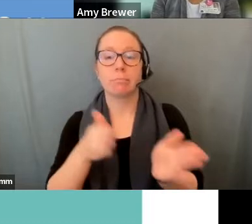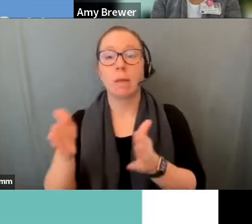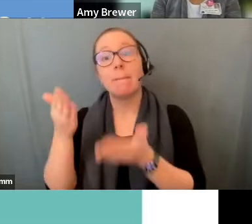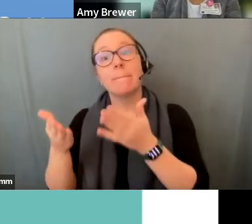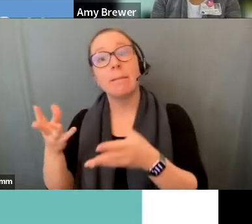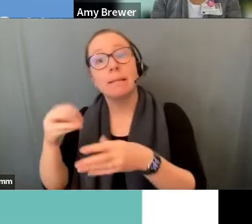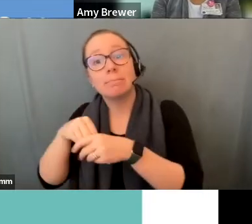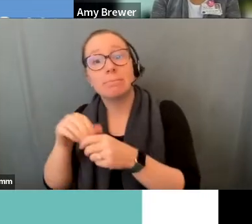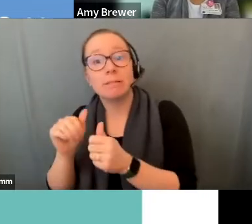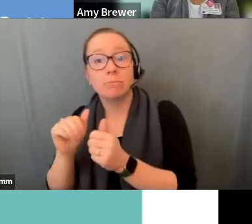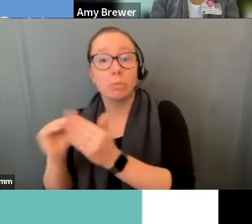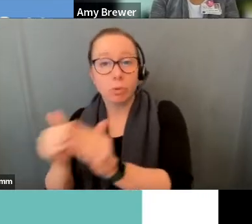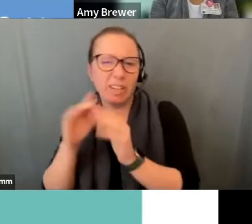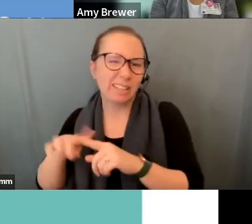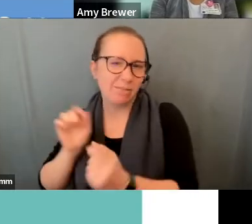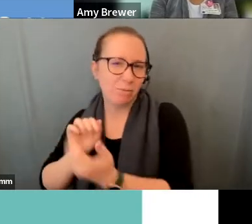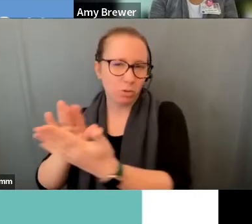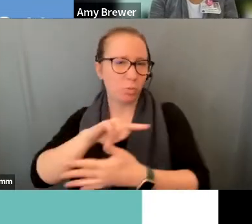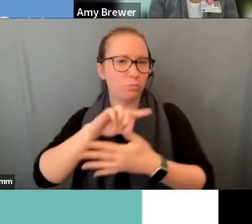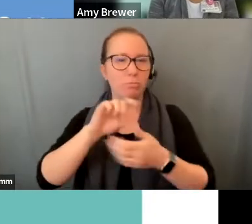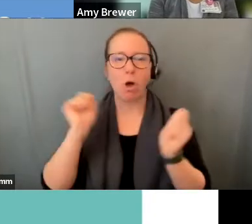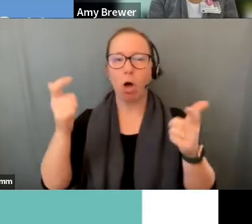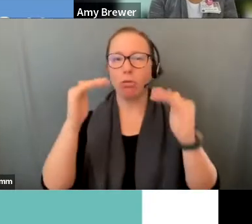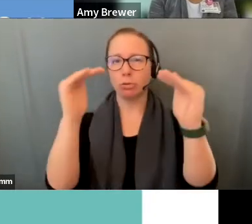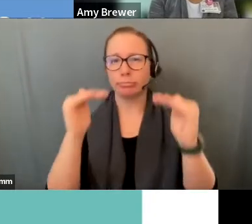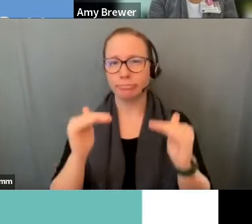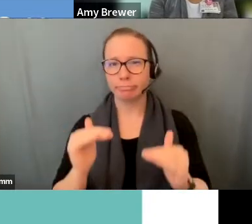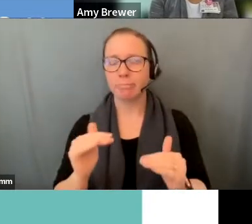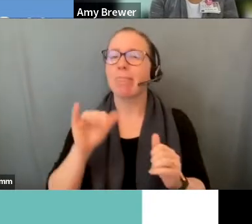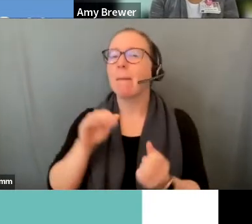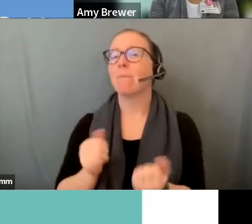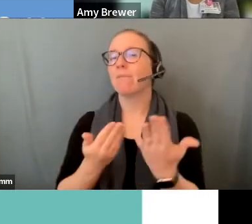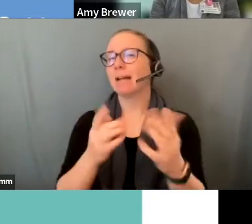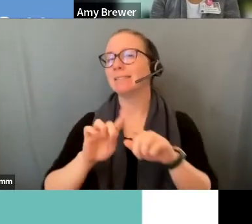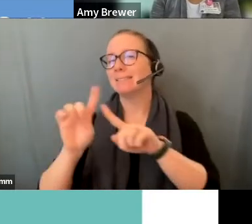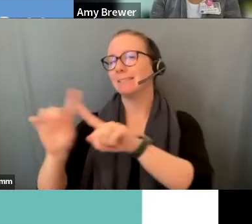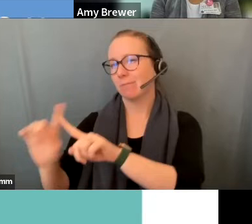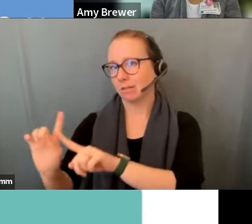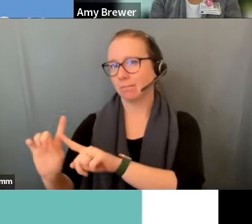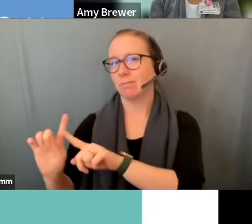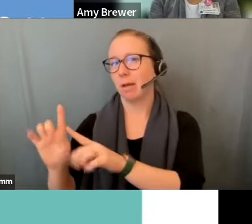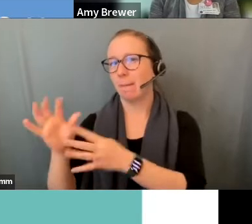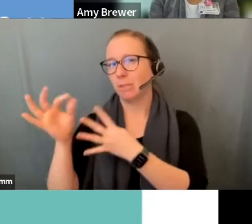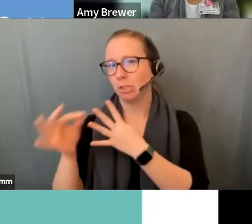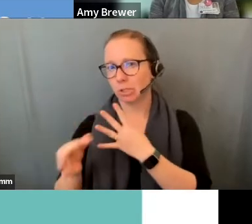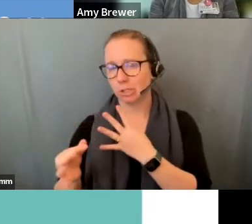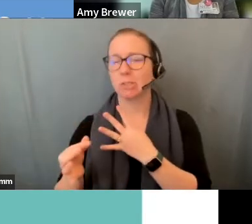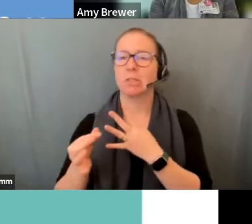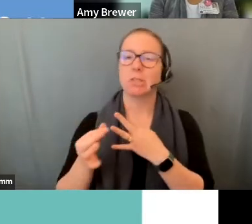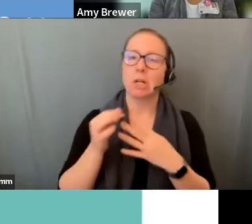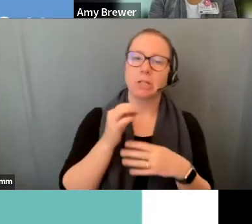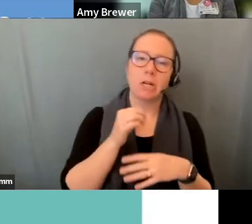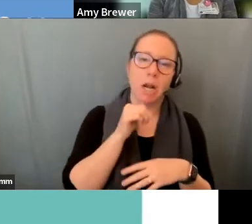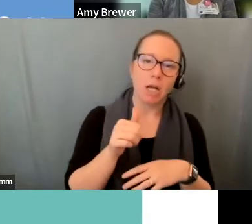different way. So all of those steps provide alternatives to substance use, but it